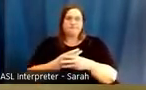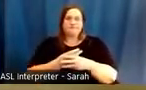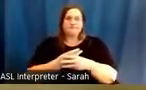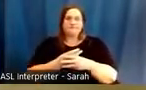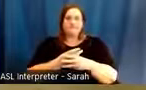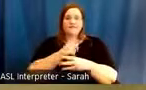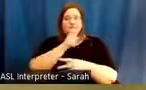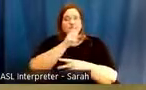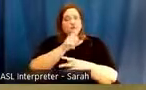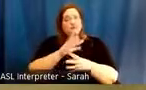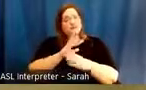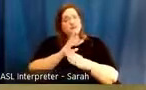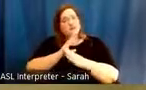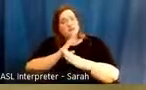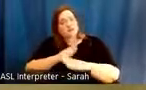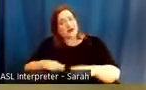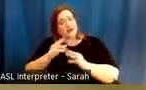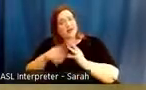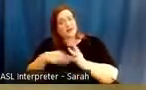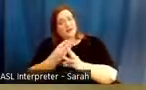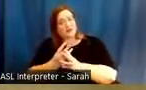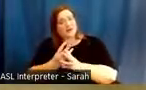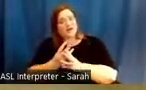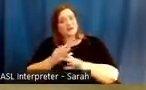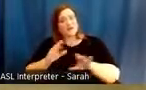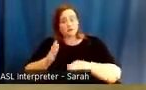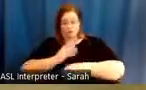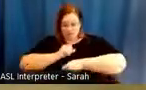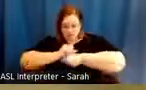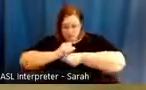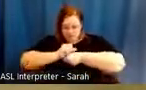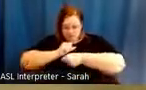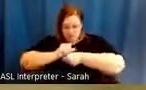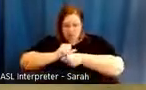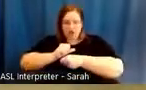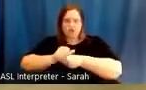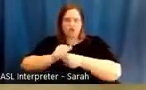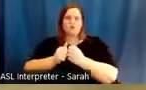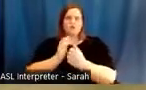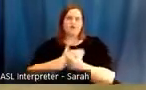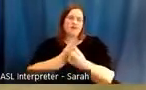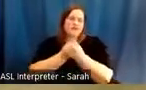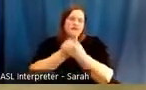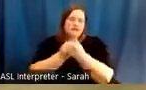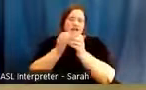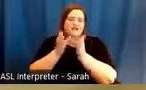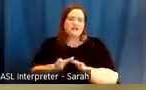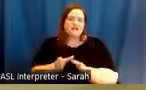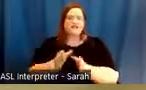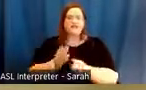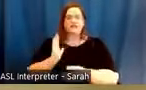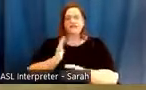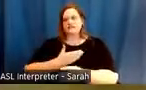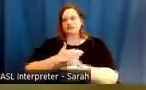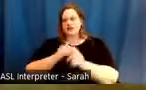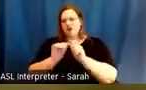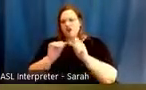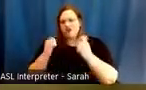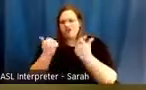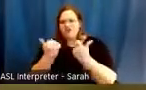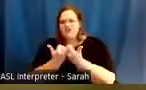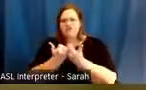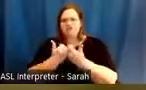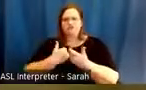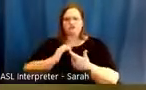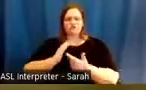quiet world. We do like our work with our advocates and our agencies and our